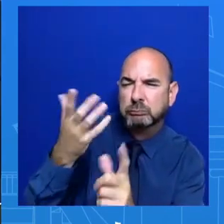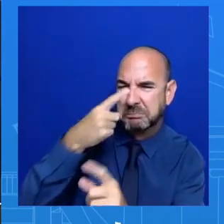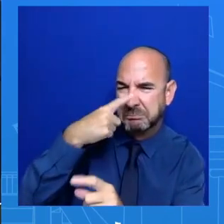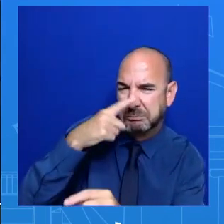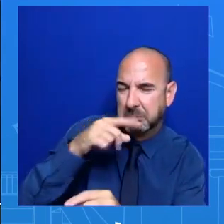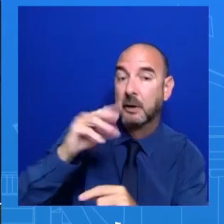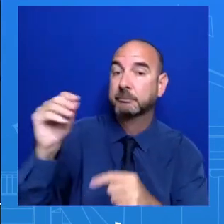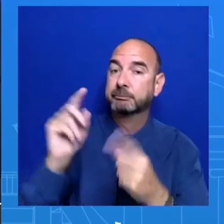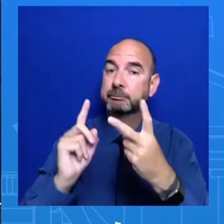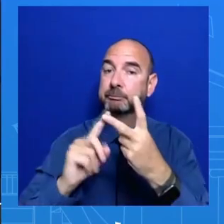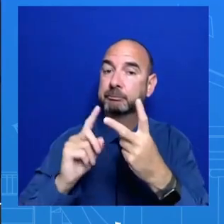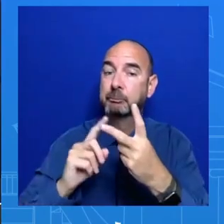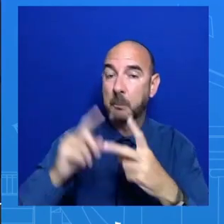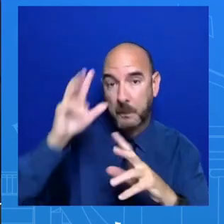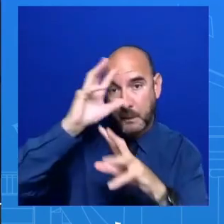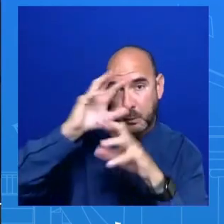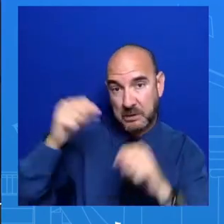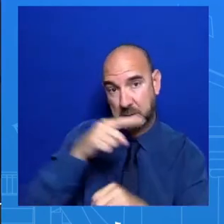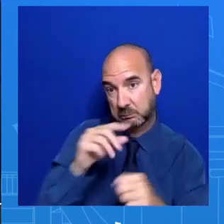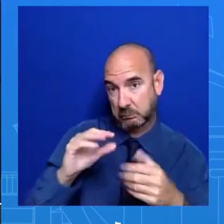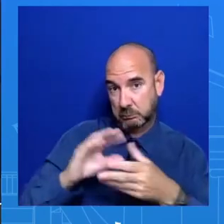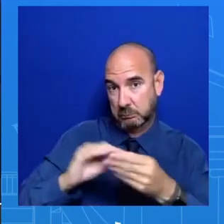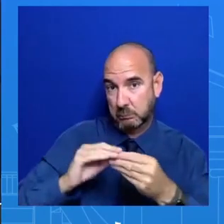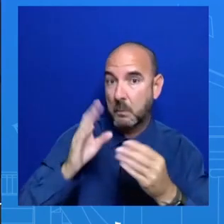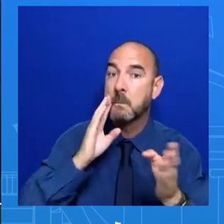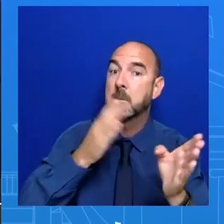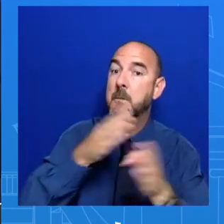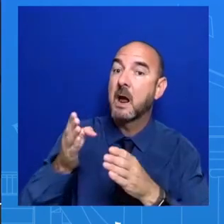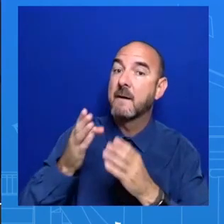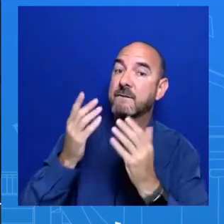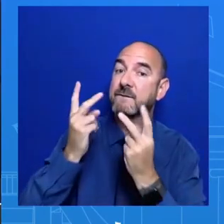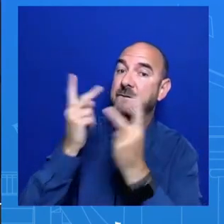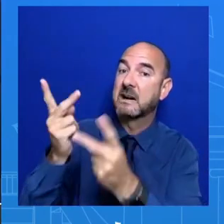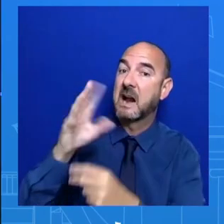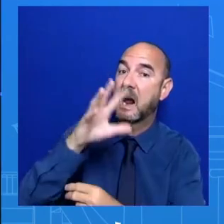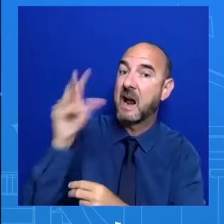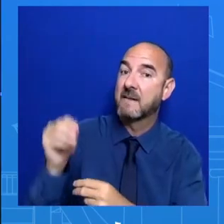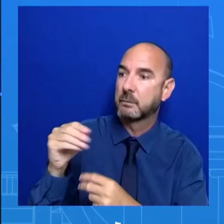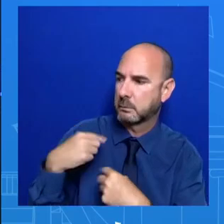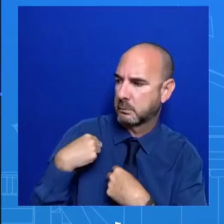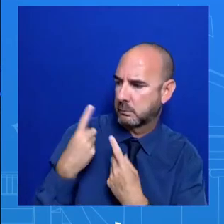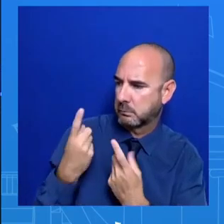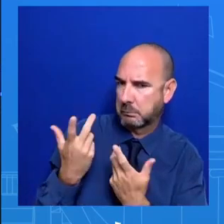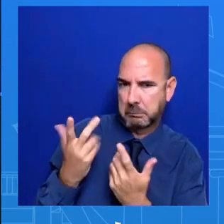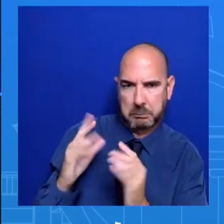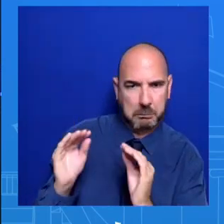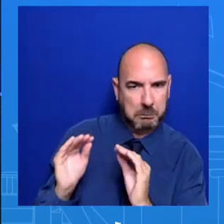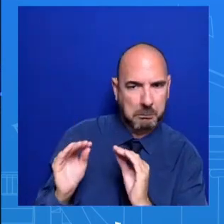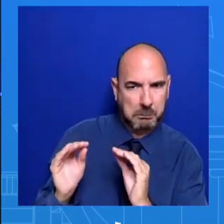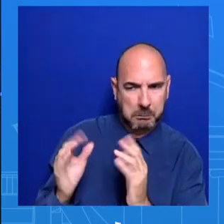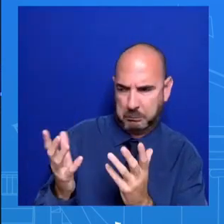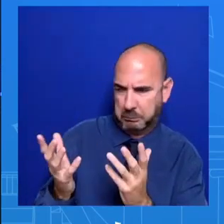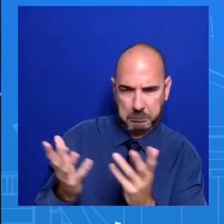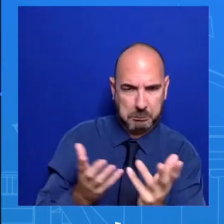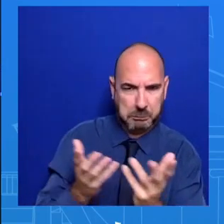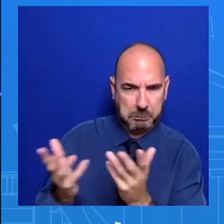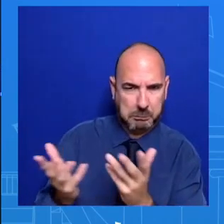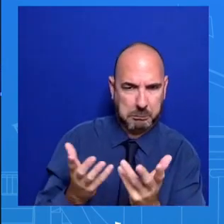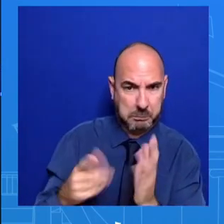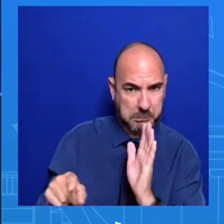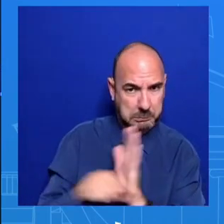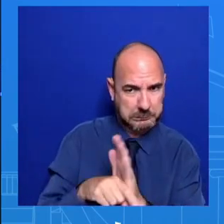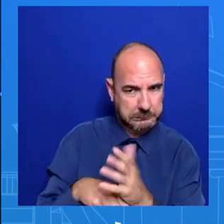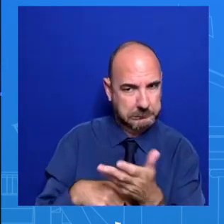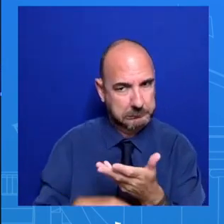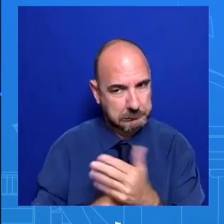any challenges as you try to deepen relationships with the countries there? The president would really look forward to visiting Africa. He intends